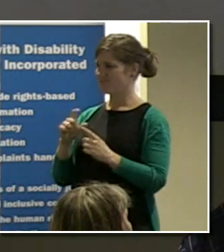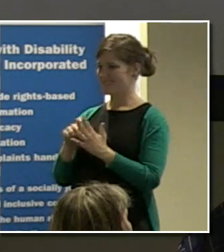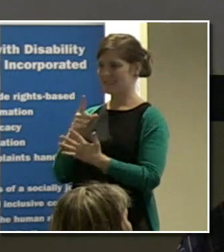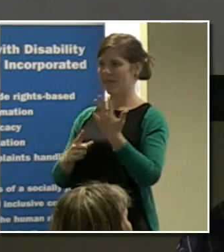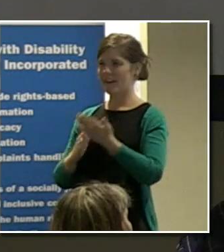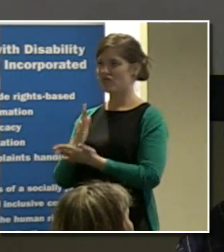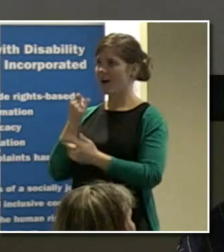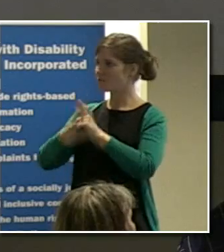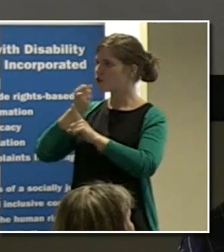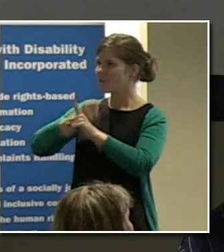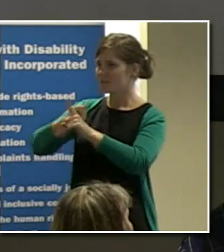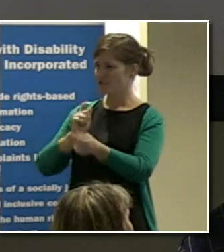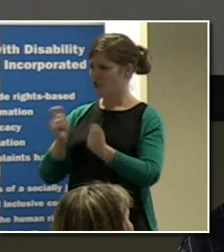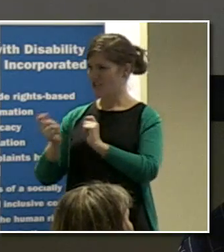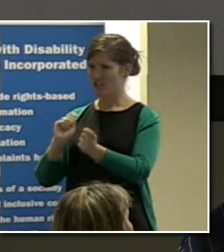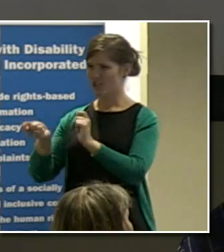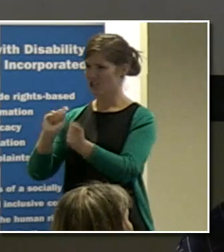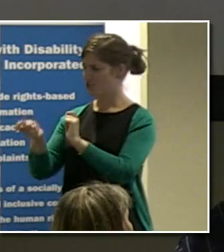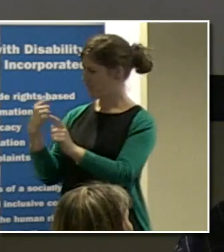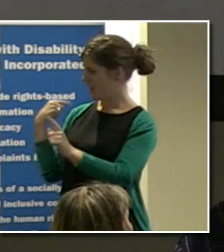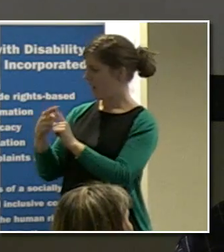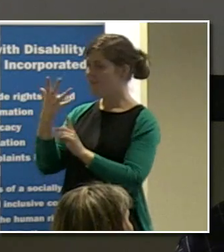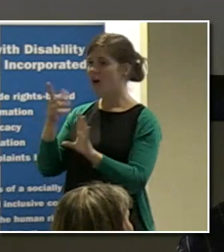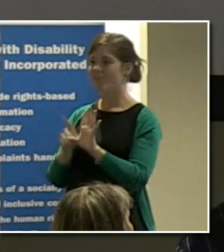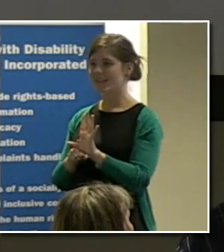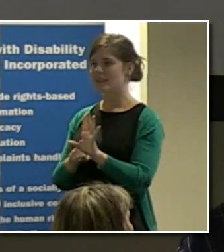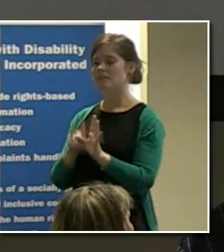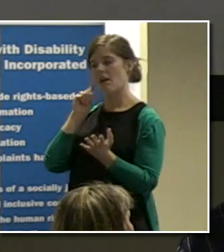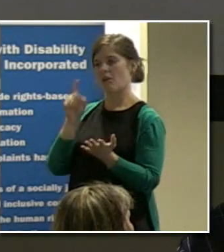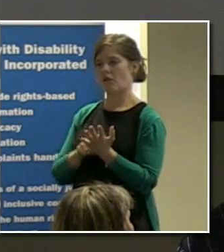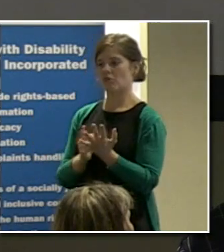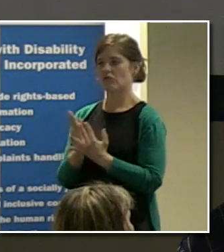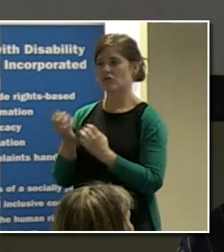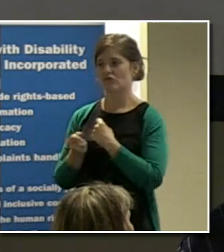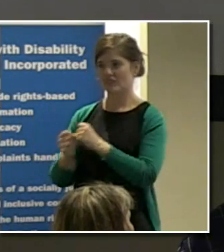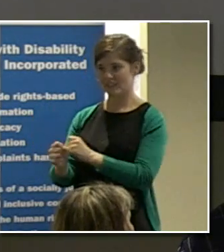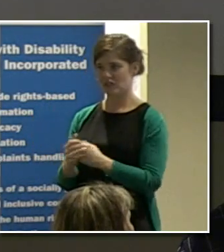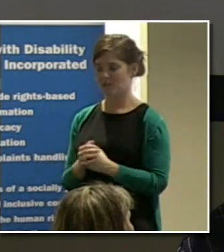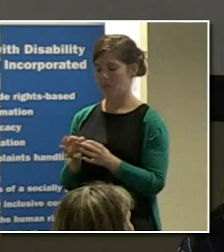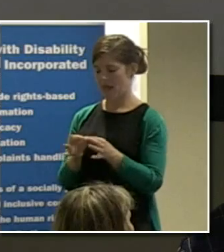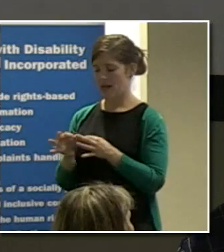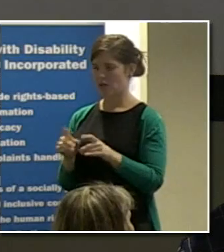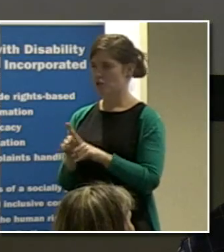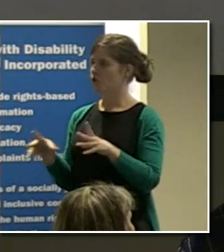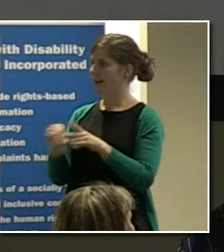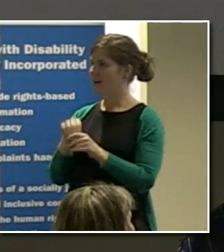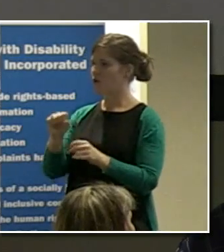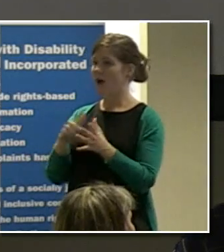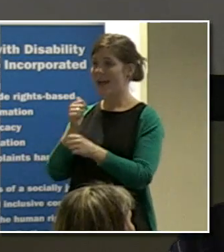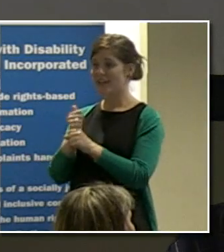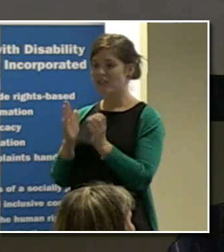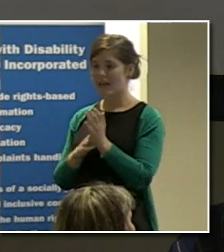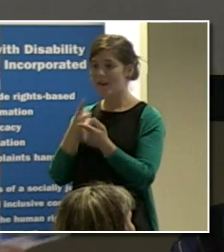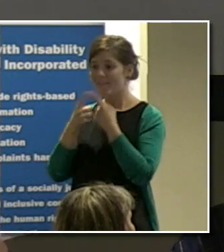have occurred over the last 5 years. This was also included in your AGM information pack, and we've got some more copies